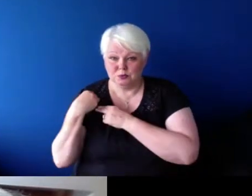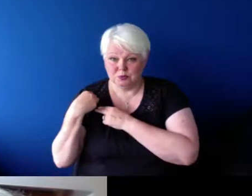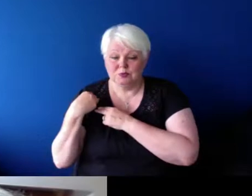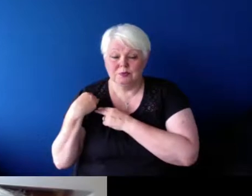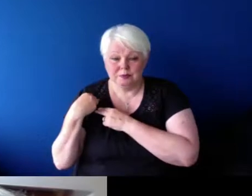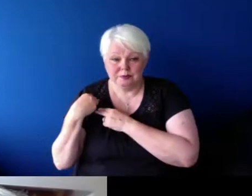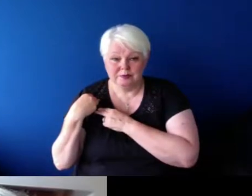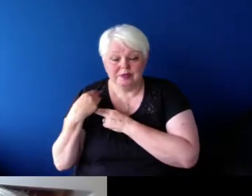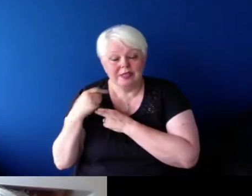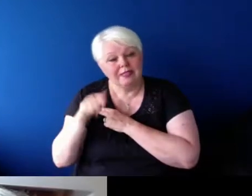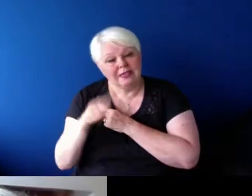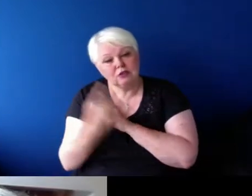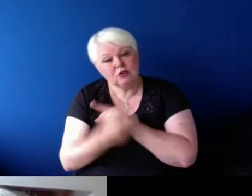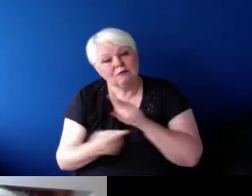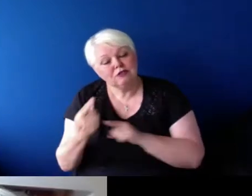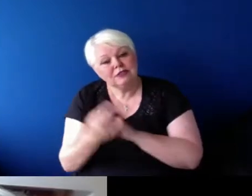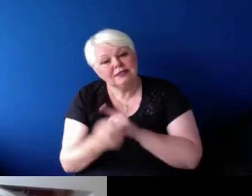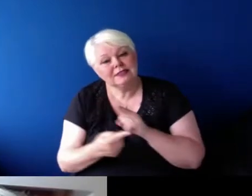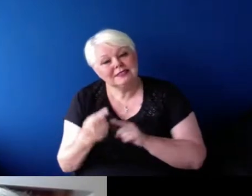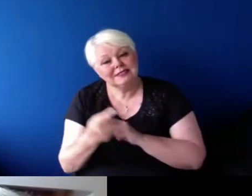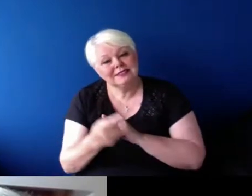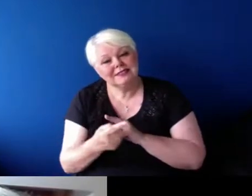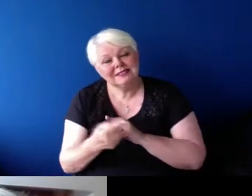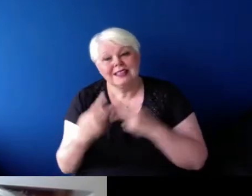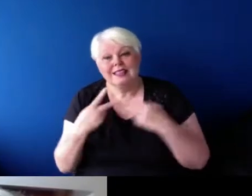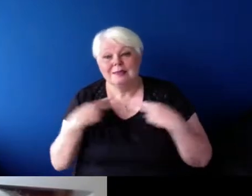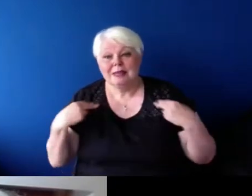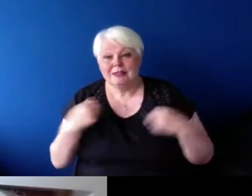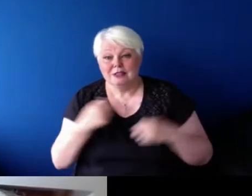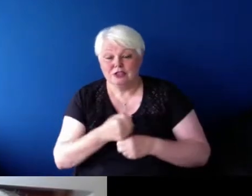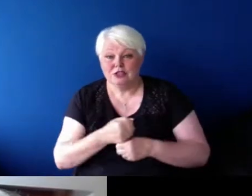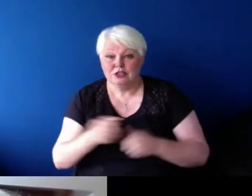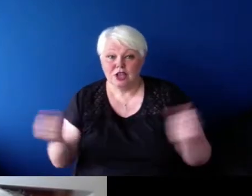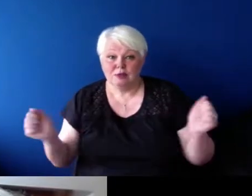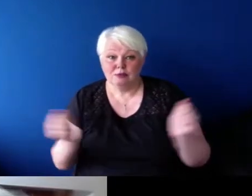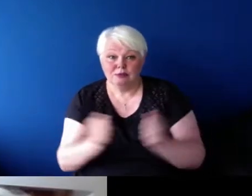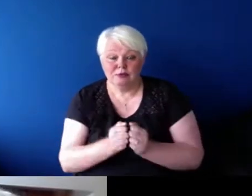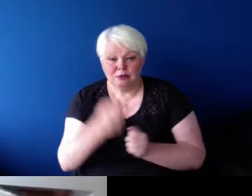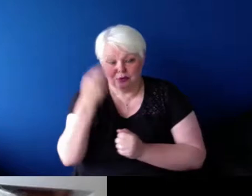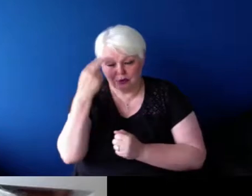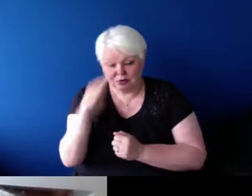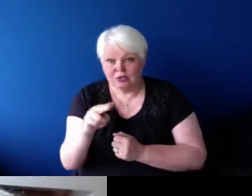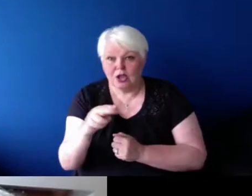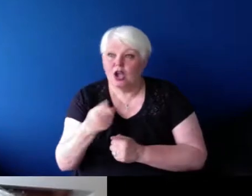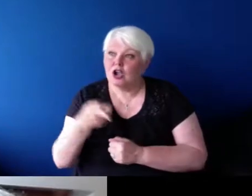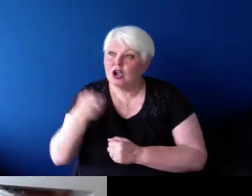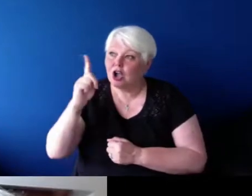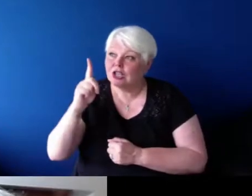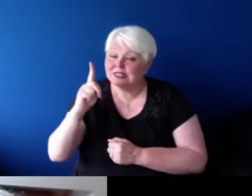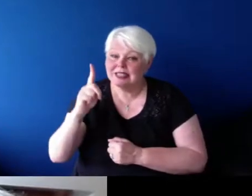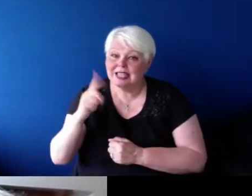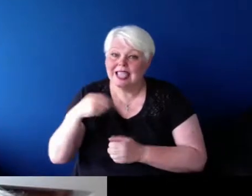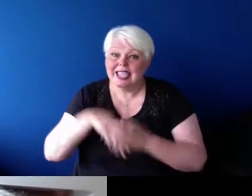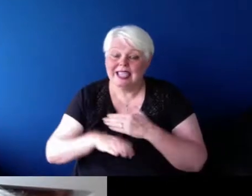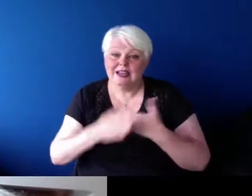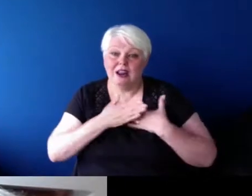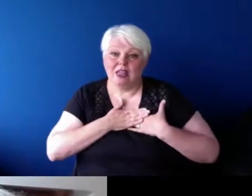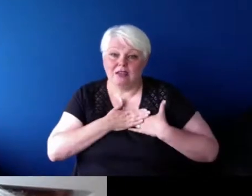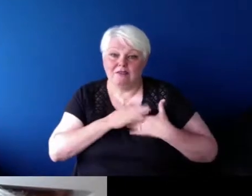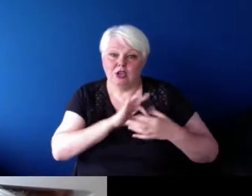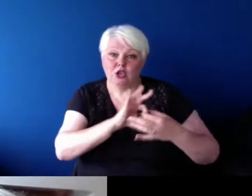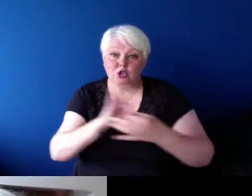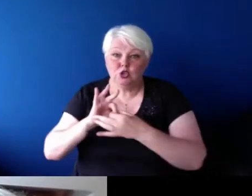And at that conference, then the Methodist Church approved a report called God in Love Unites Us. So I know there are Methodist